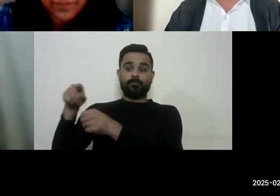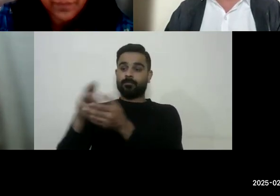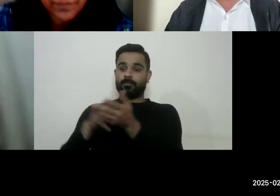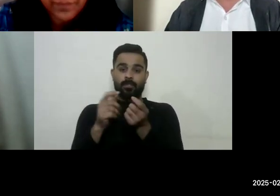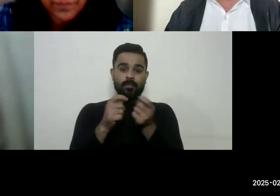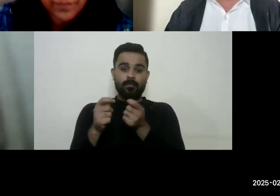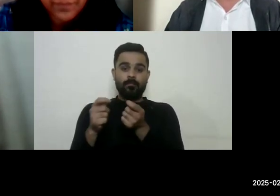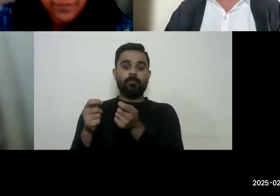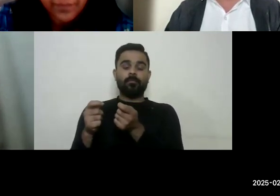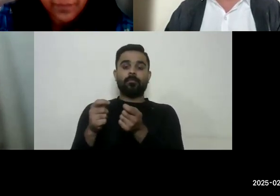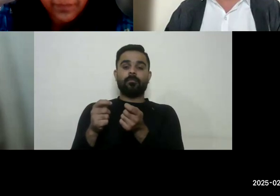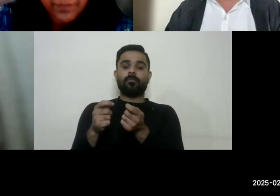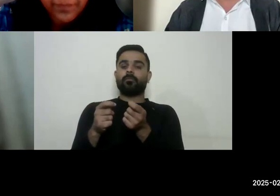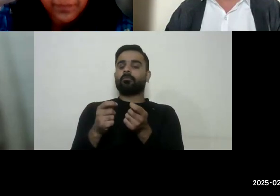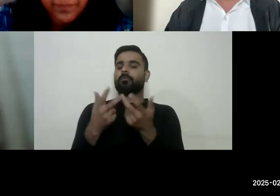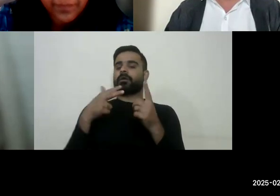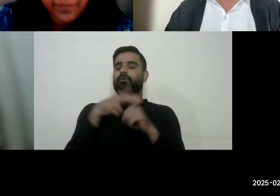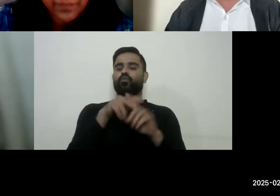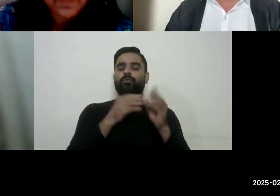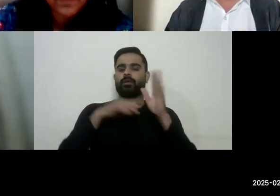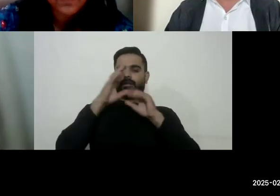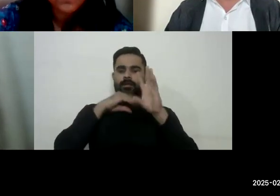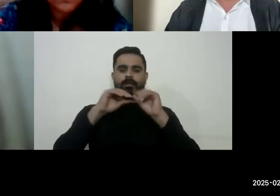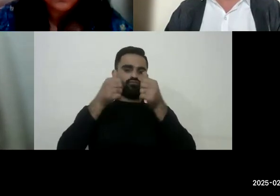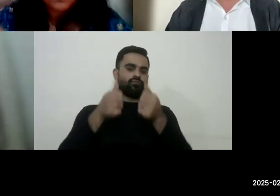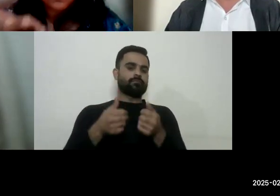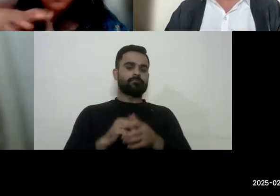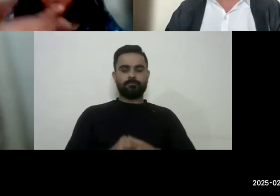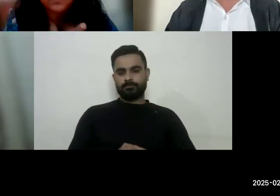the scaffolding without interfering with the learning outcomes?